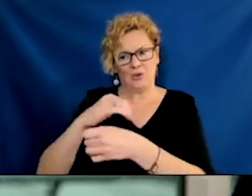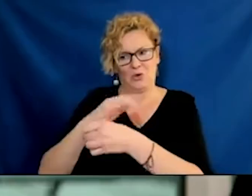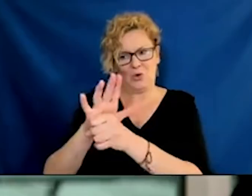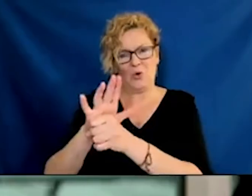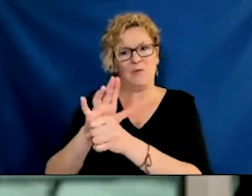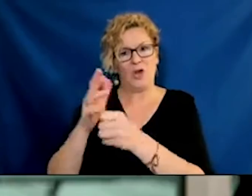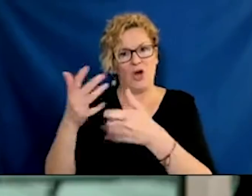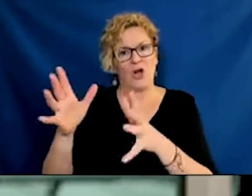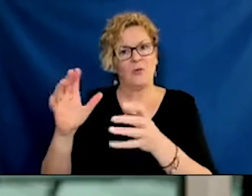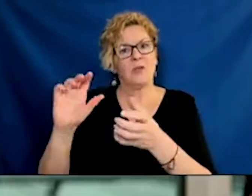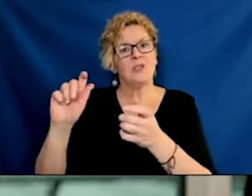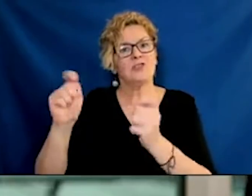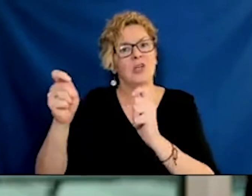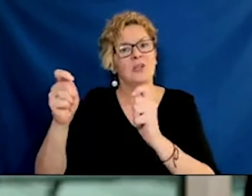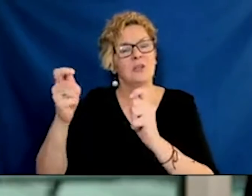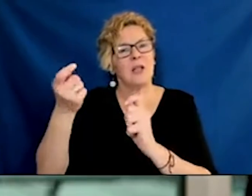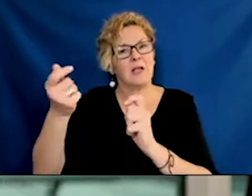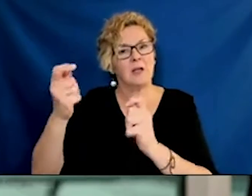and that's the